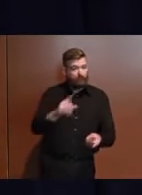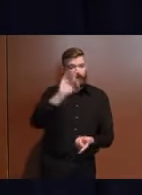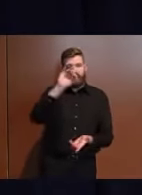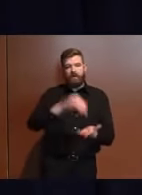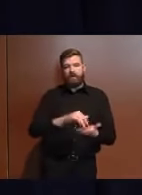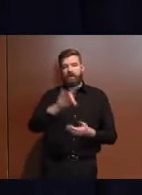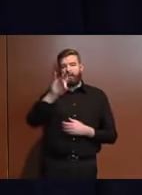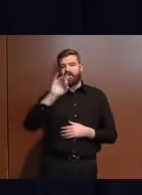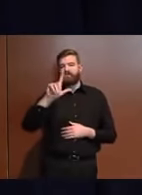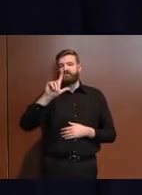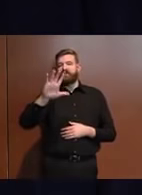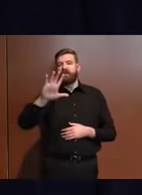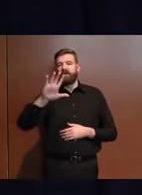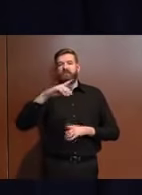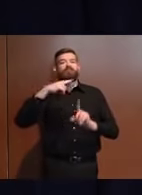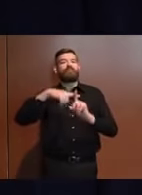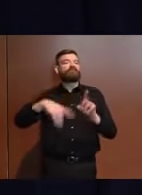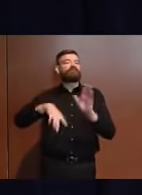8,825 cases in the state.